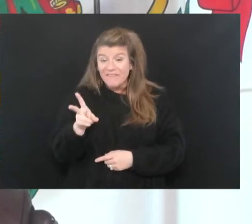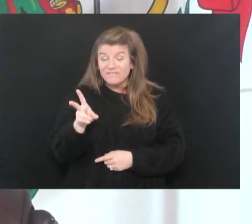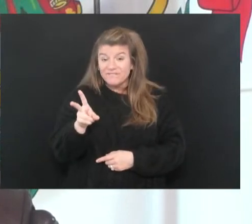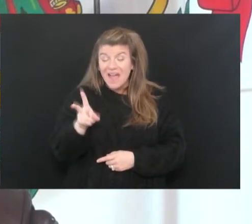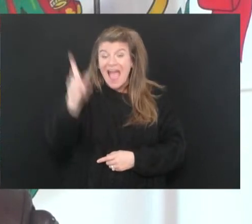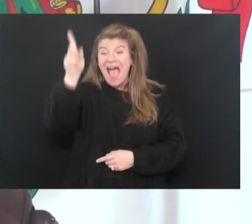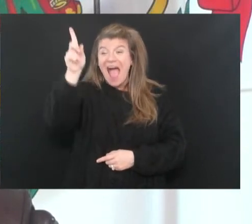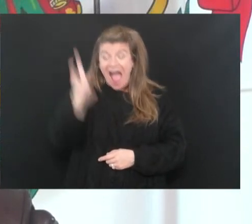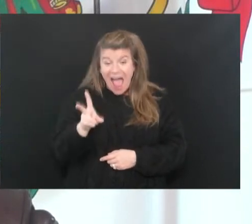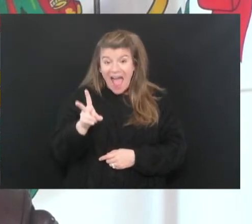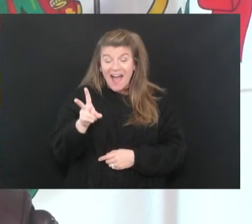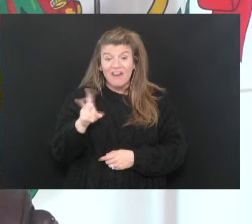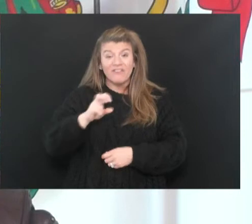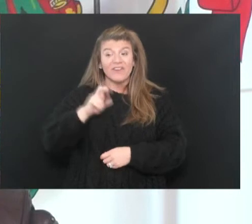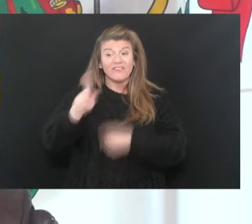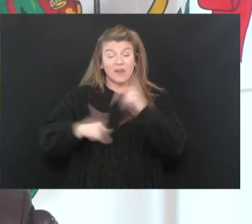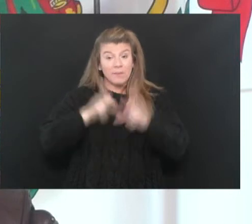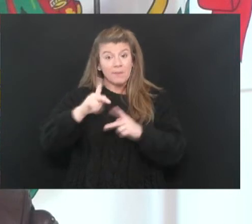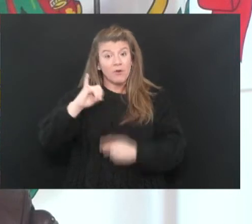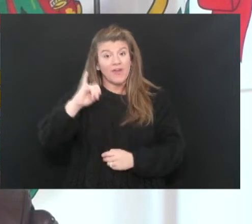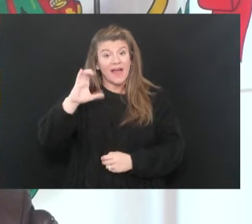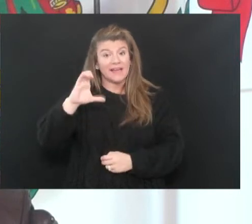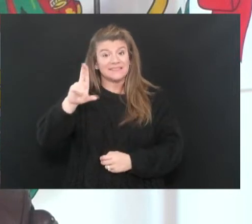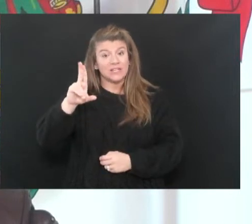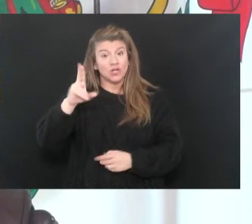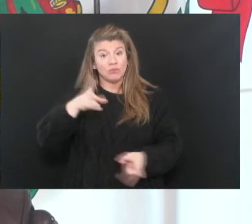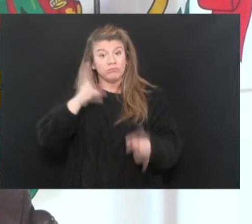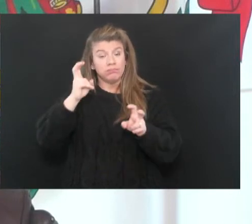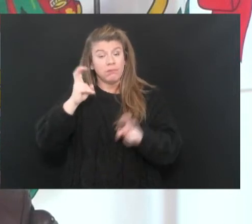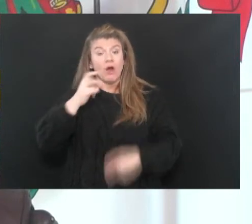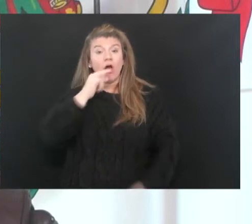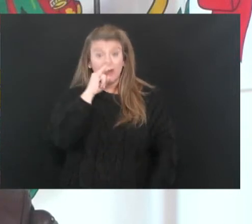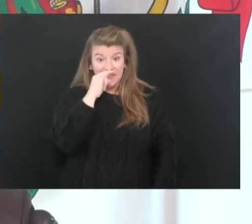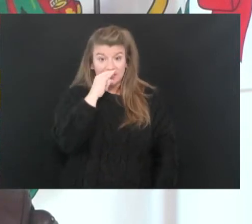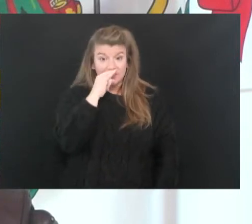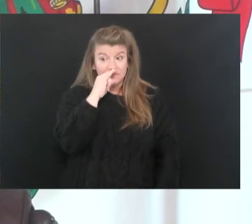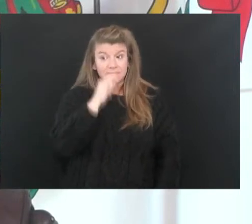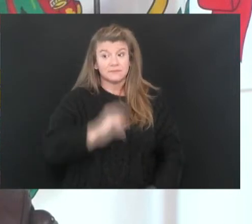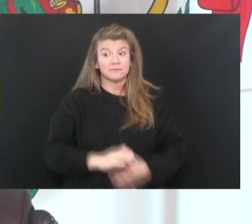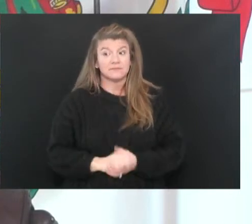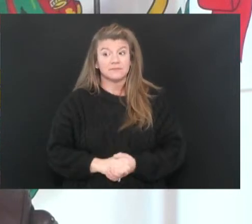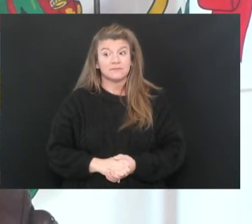half of those in the ICU units today are kids.